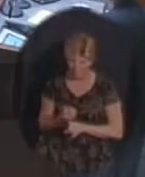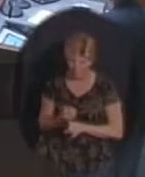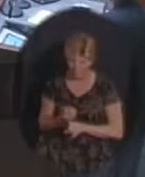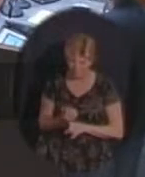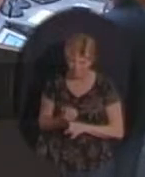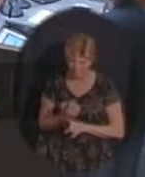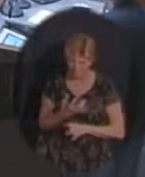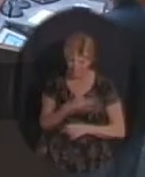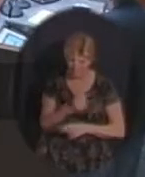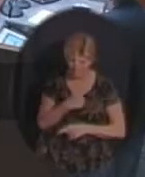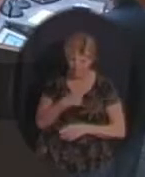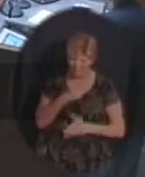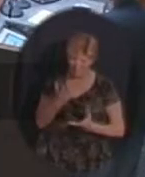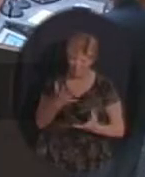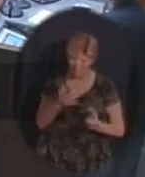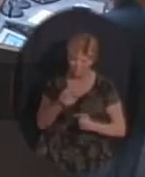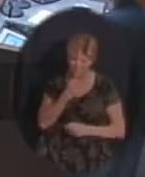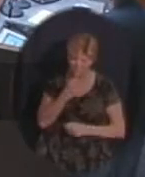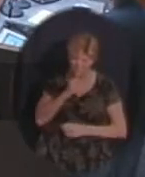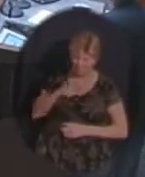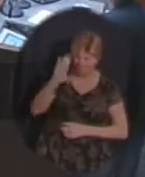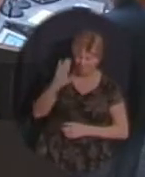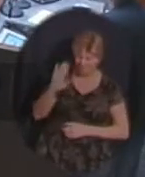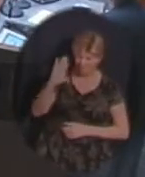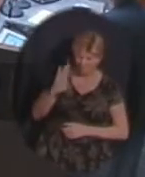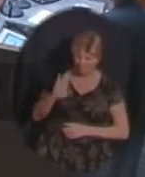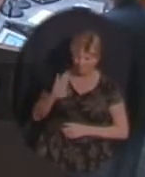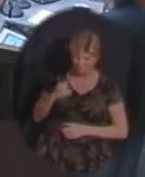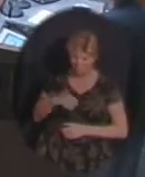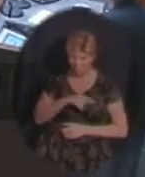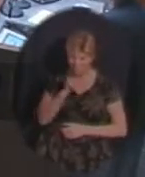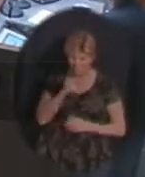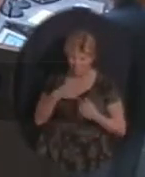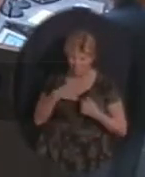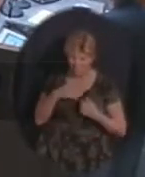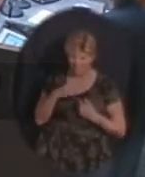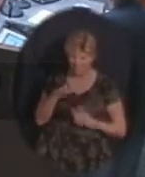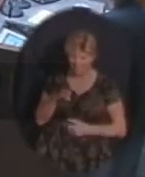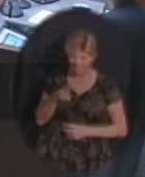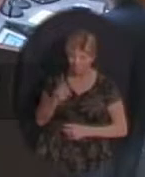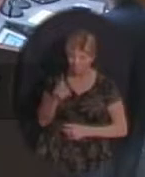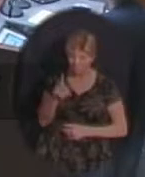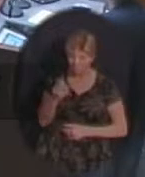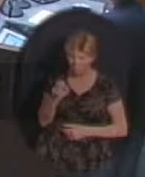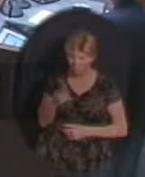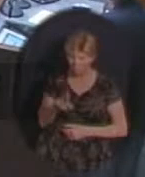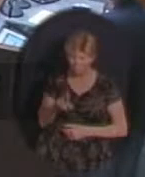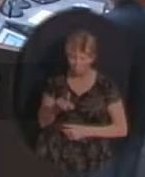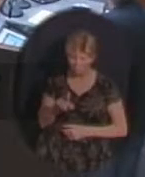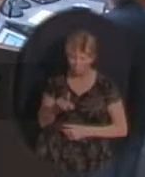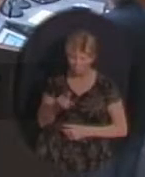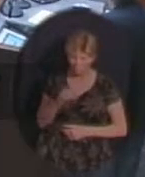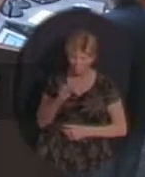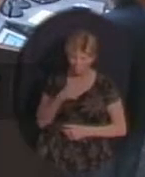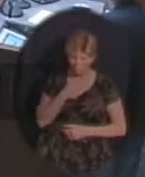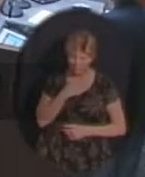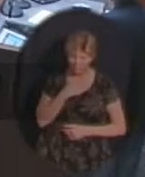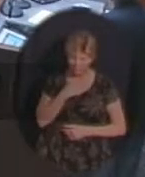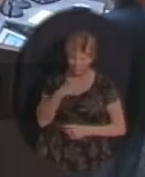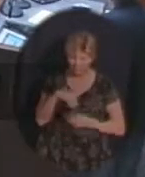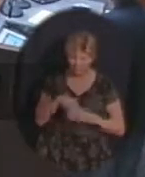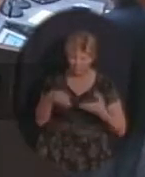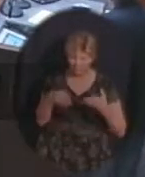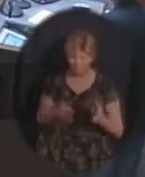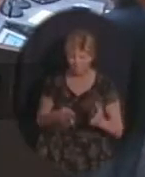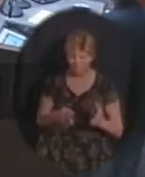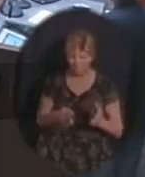back in, well, for many years, we didn't have a broker and seemed to do fine, and then we hit a hiccup in the road with financing and